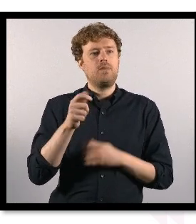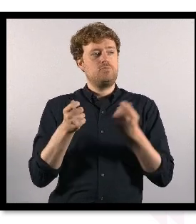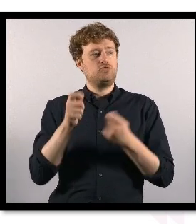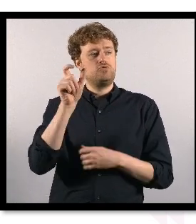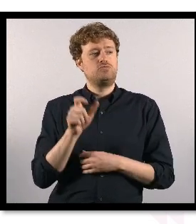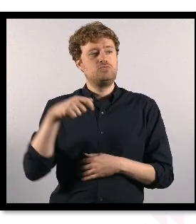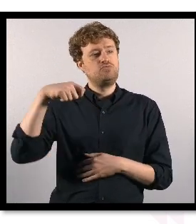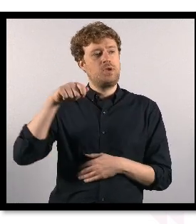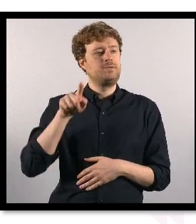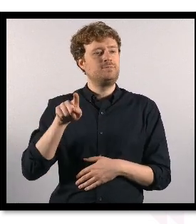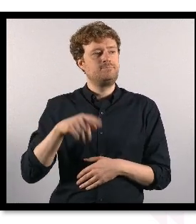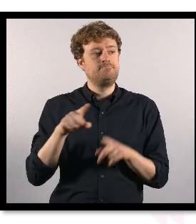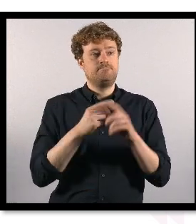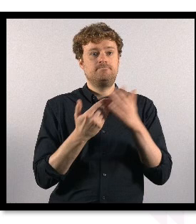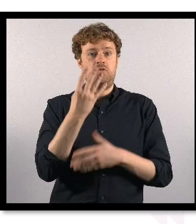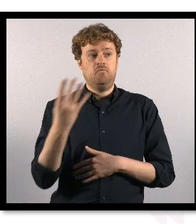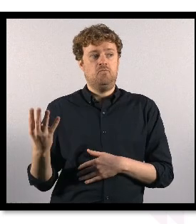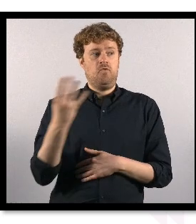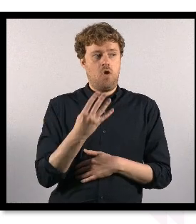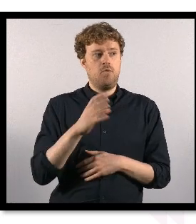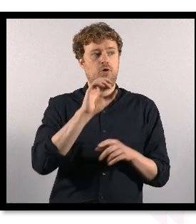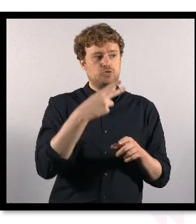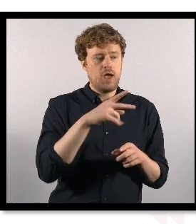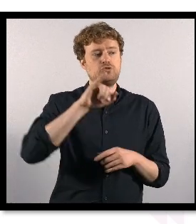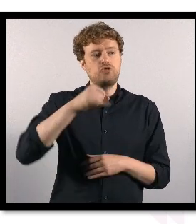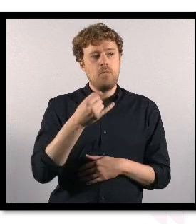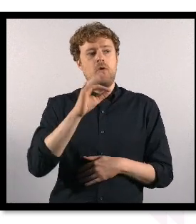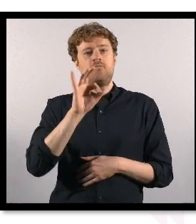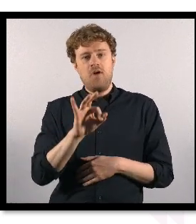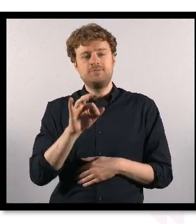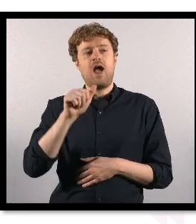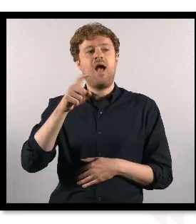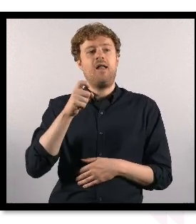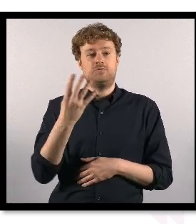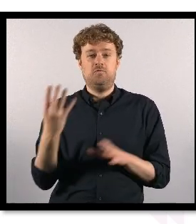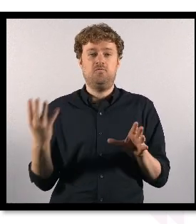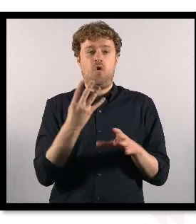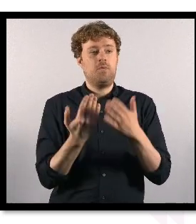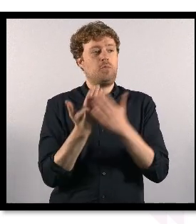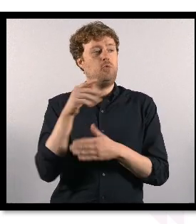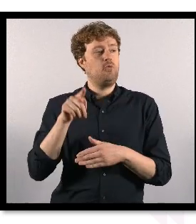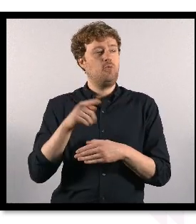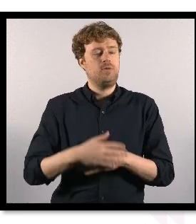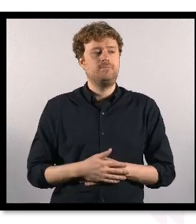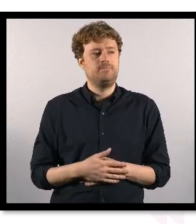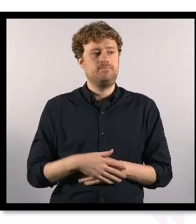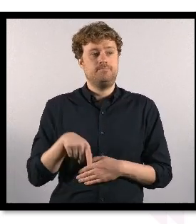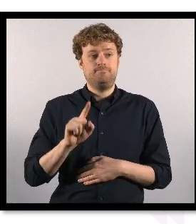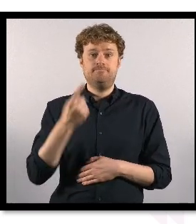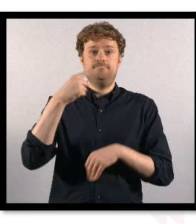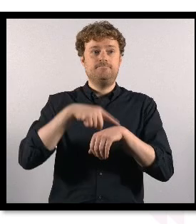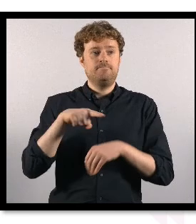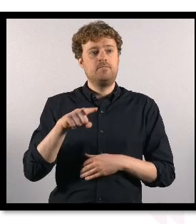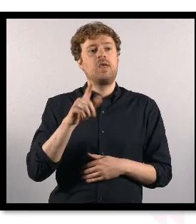Most of you are familiar with the CNCF landscape. We have more than 214 projects within our ecosystem, and these projects